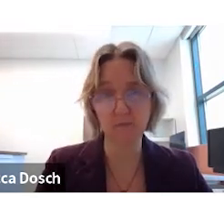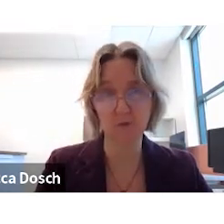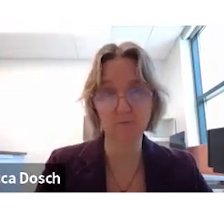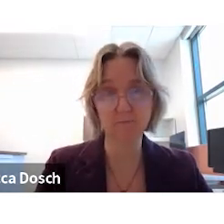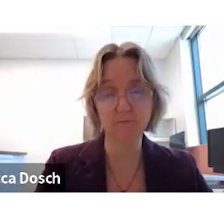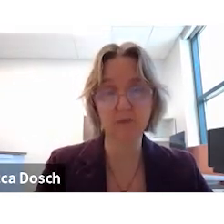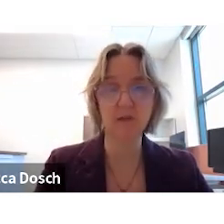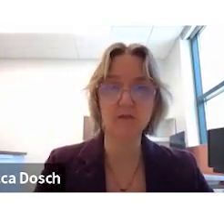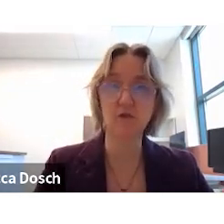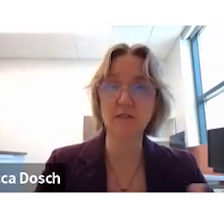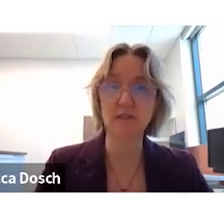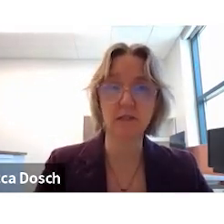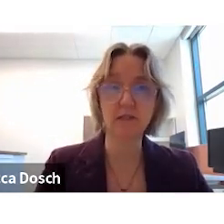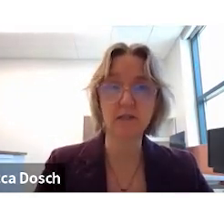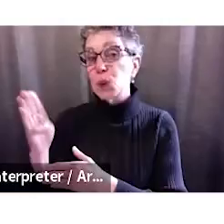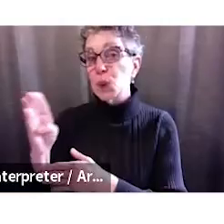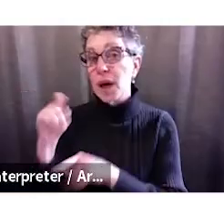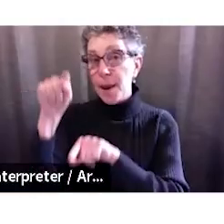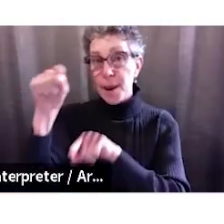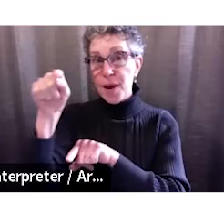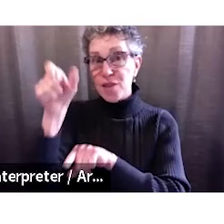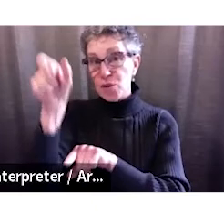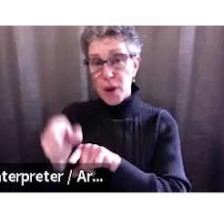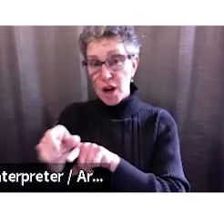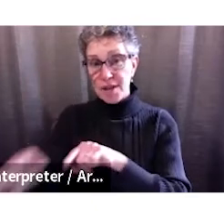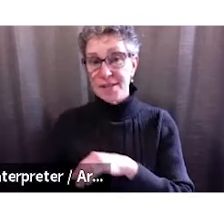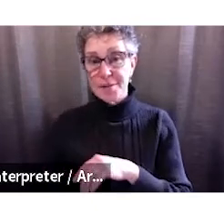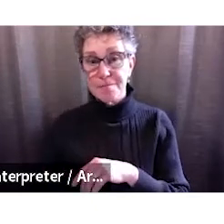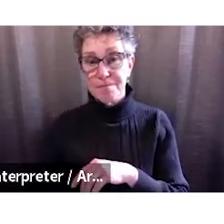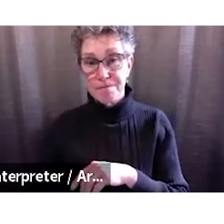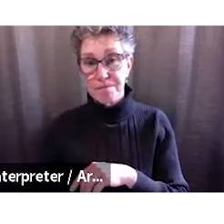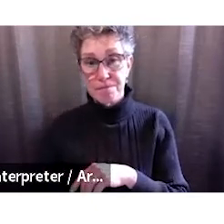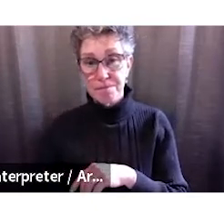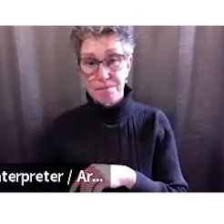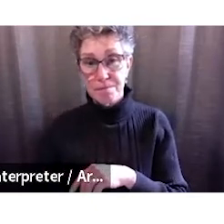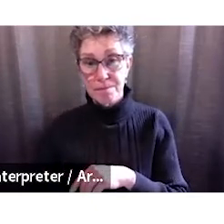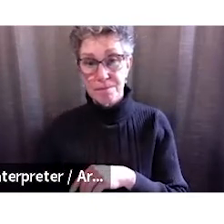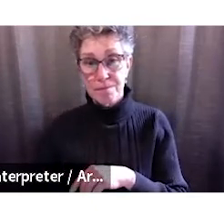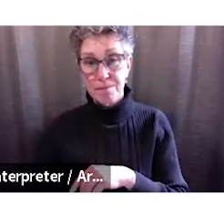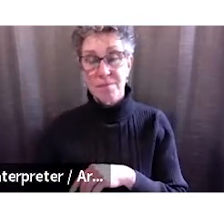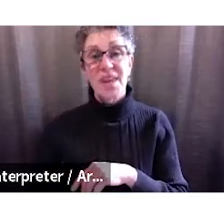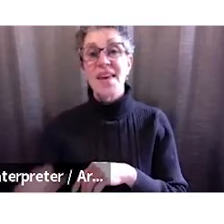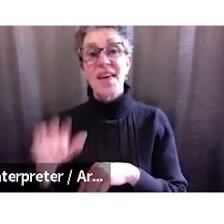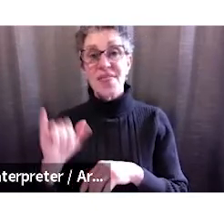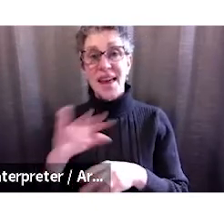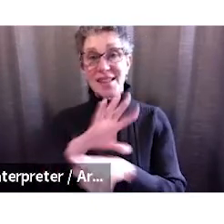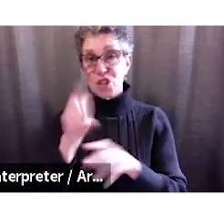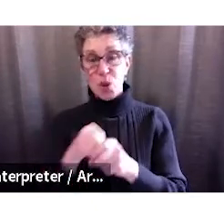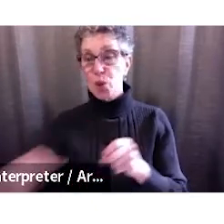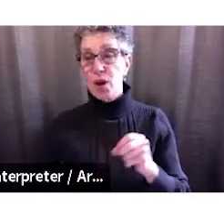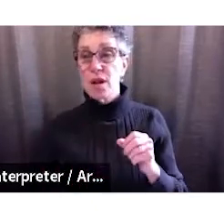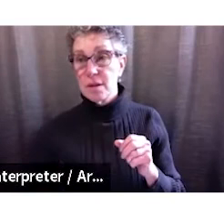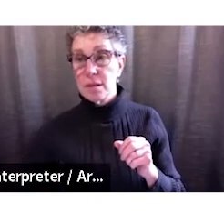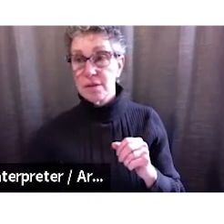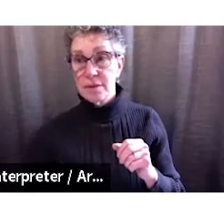disabled people. So you can see on the far right, that's the total poverty rate for all